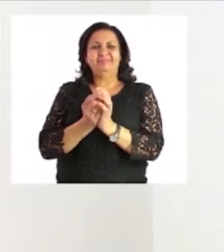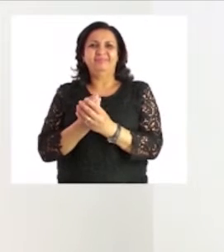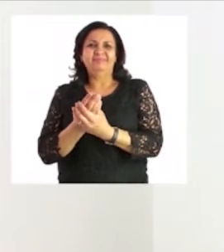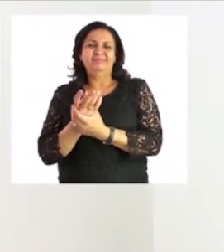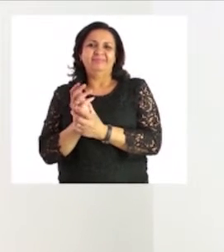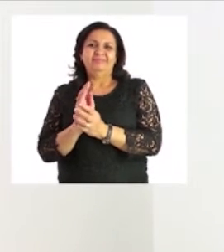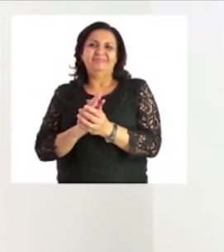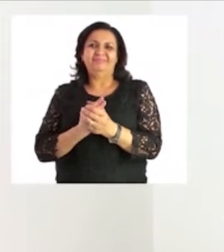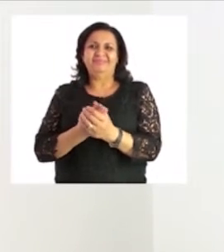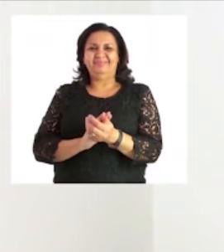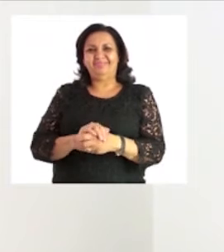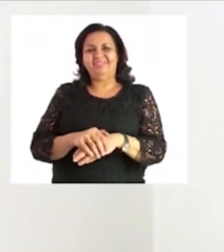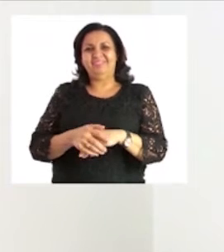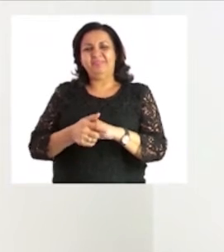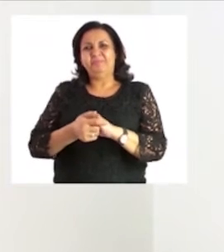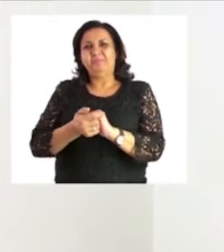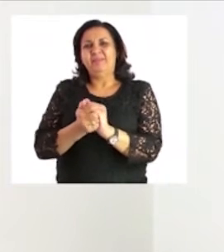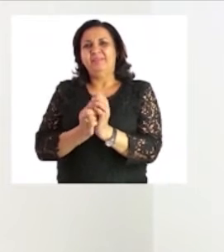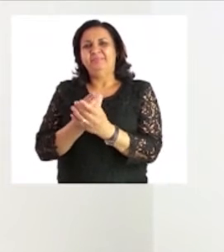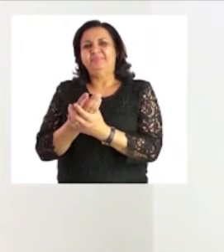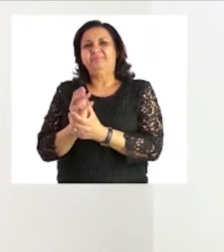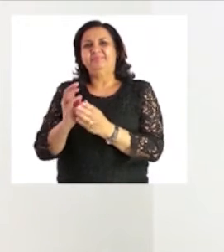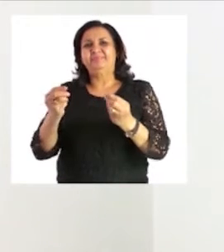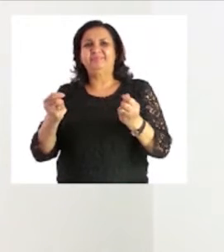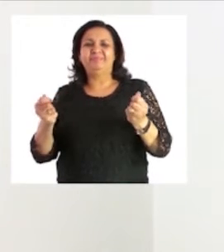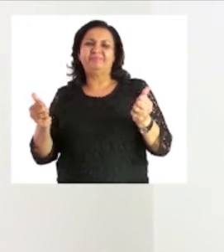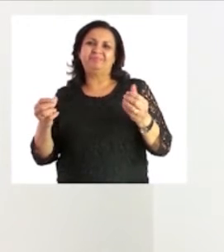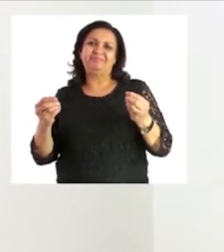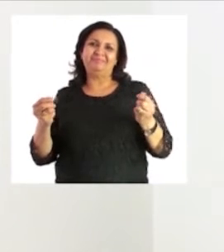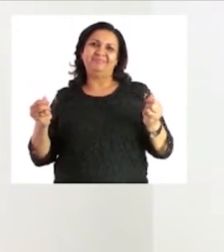germs. Make sure your hands are nice and dry.